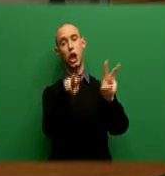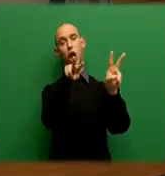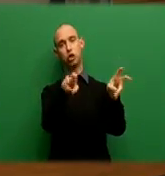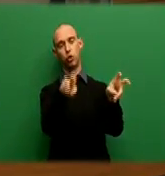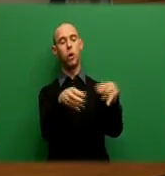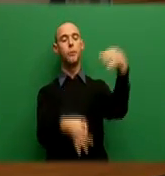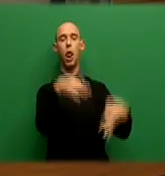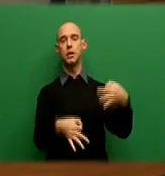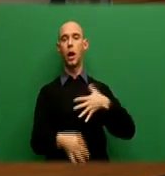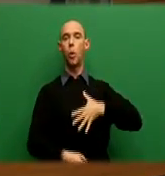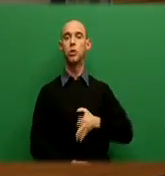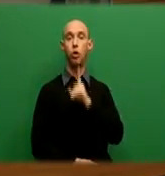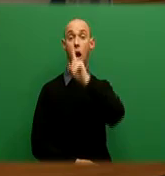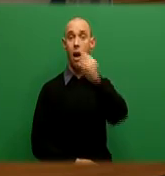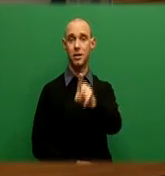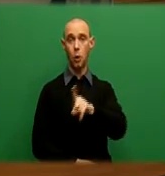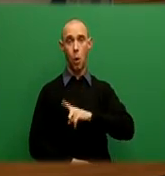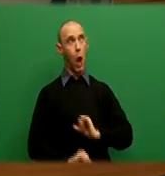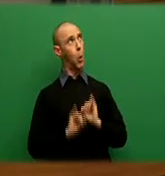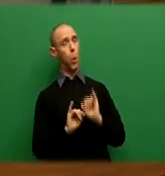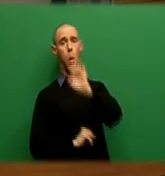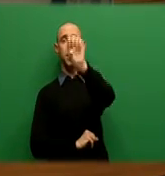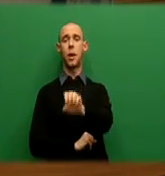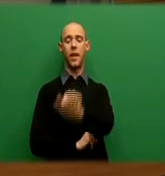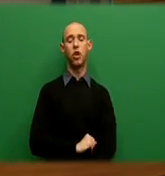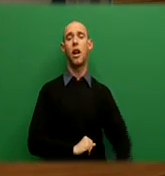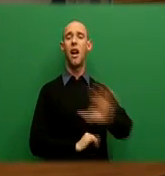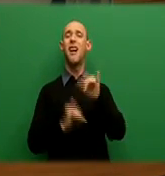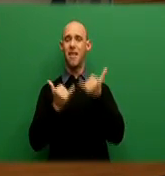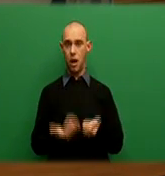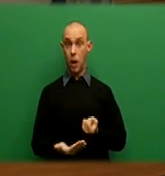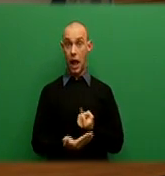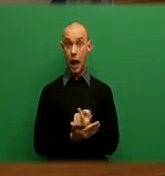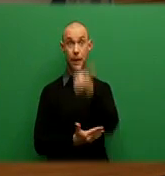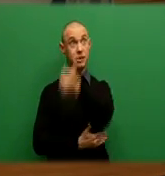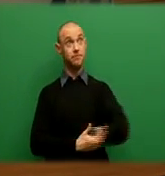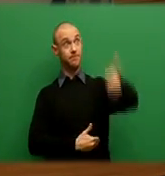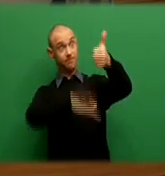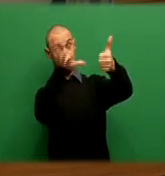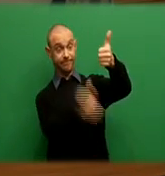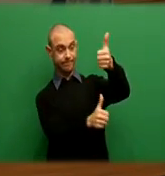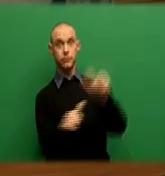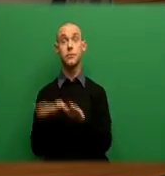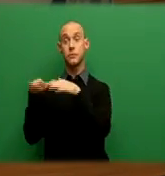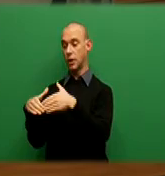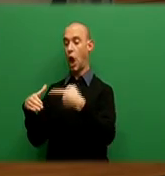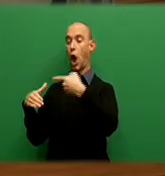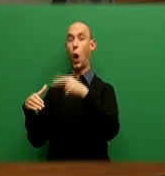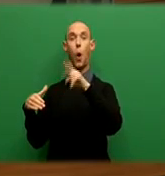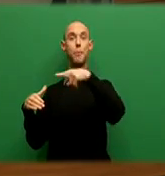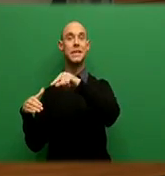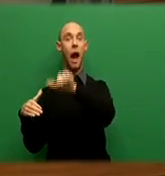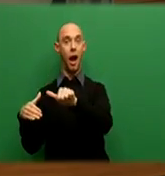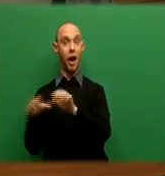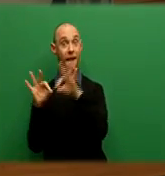topical today, I was just wondering if I could ask, have you or any of your deputies ever been offered government jobs by